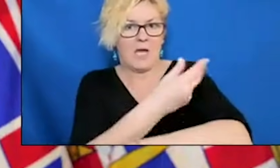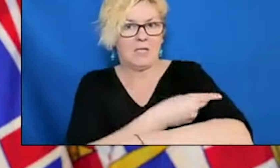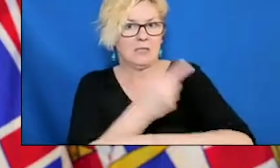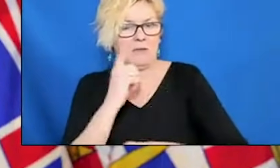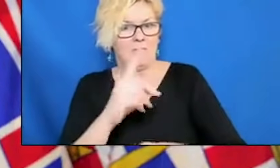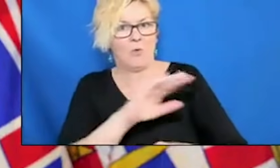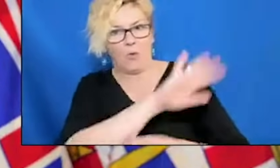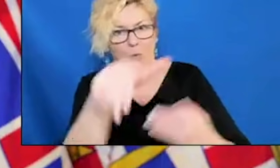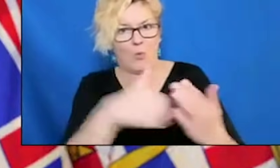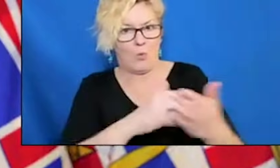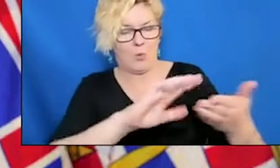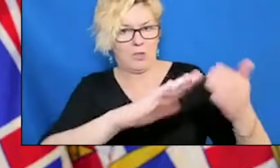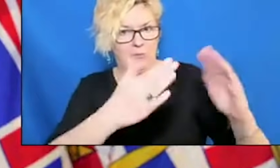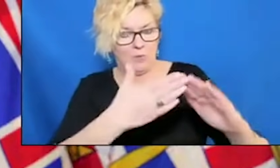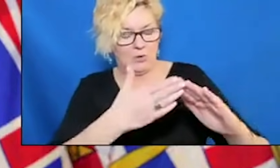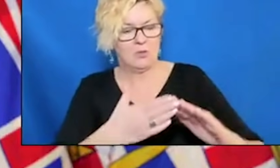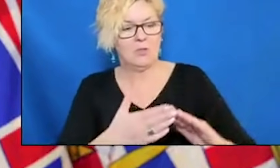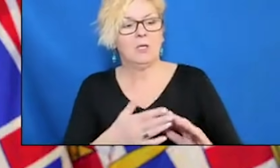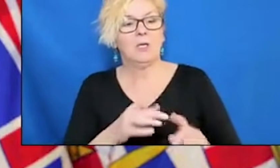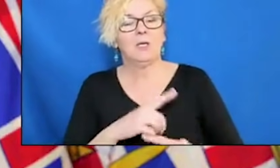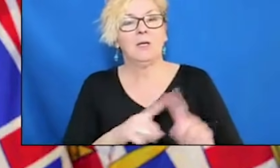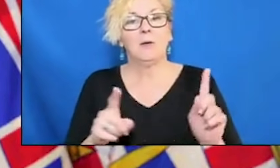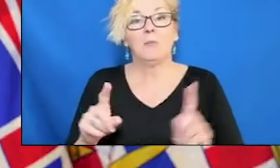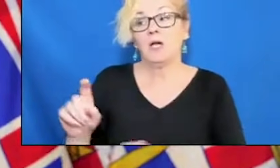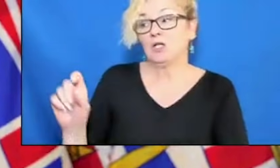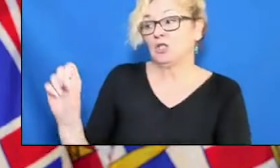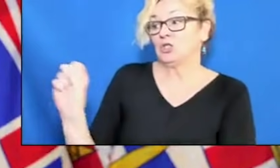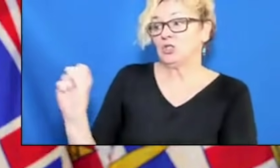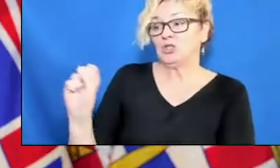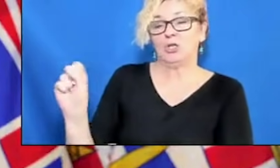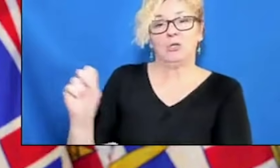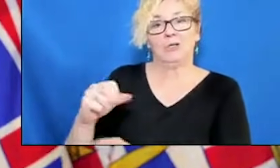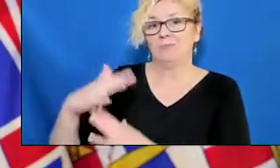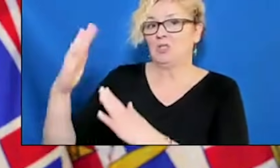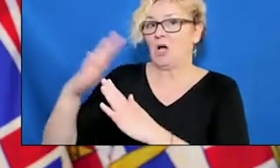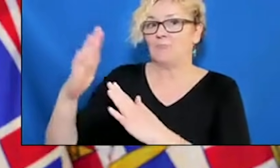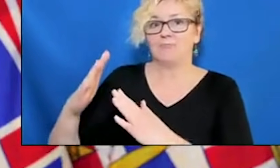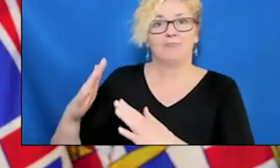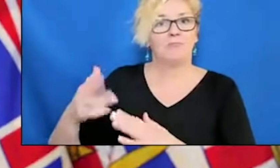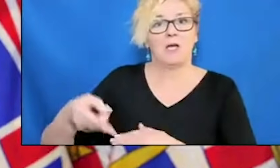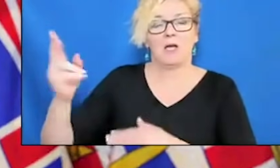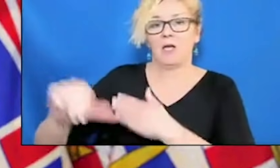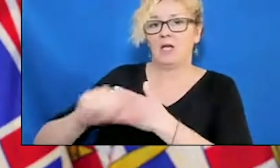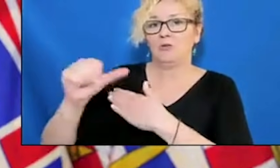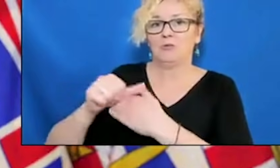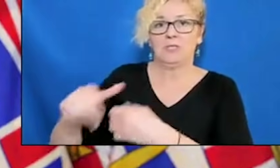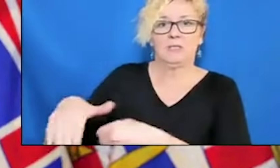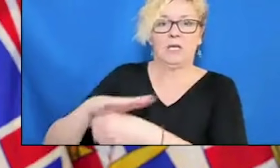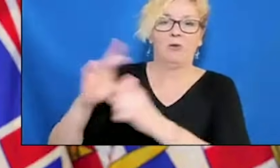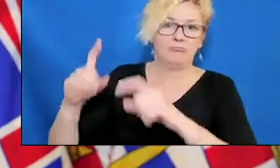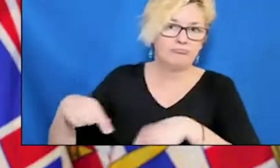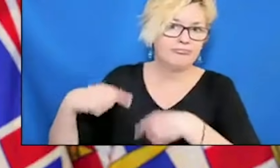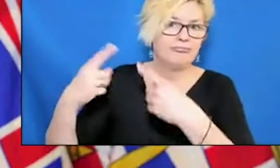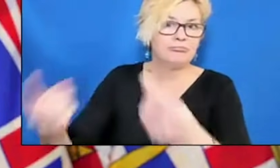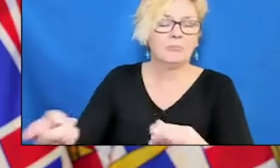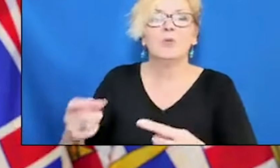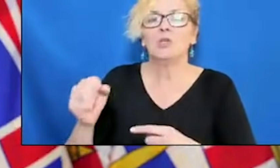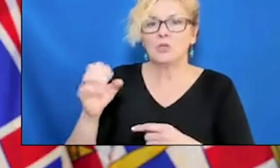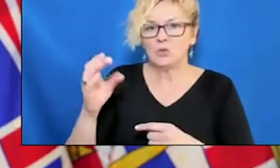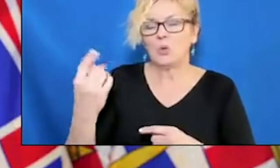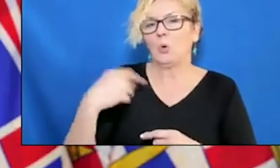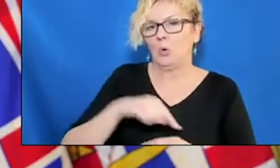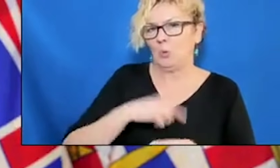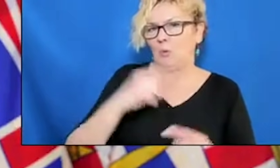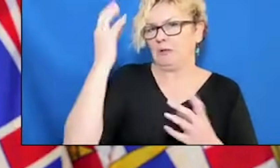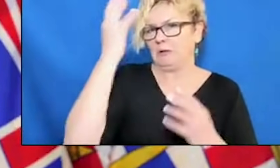the province, but Surrey by far has been for some time in the highest risk area. So we are looking at several different